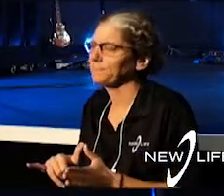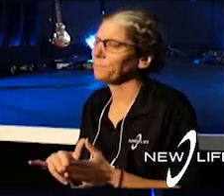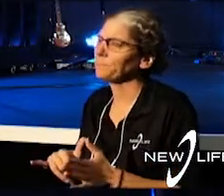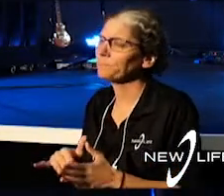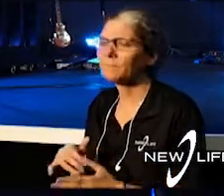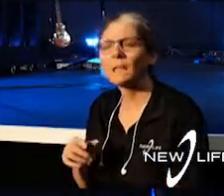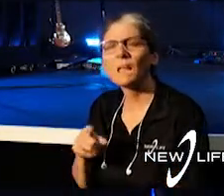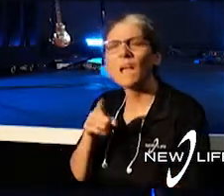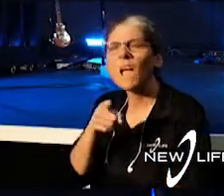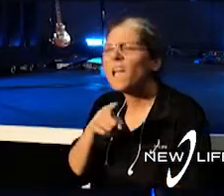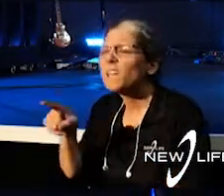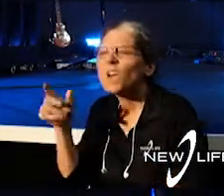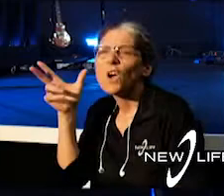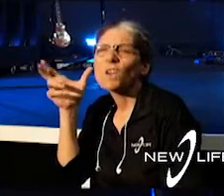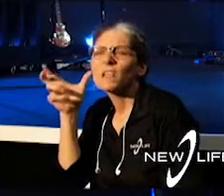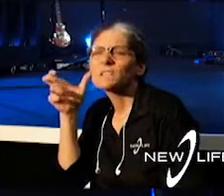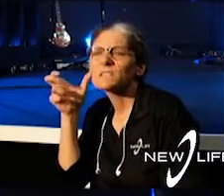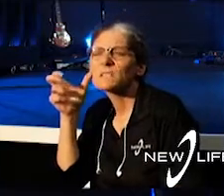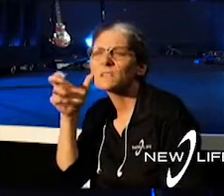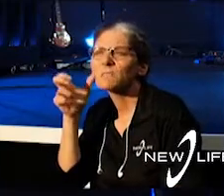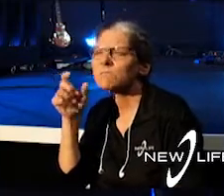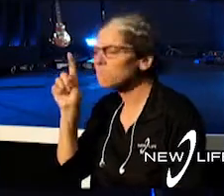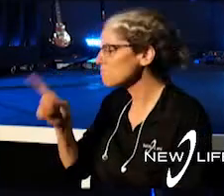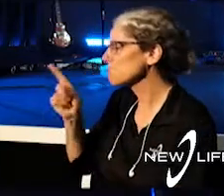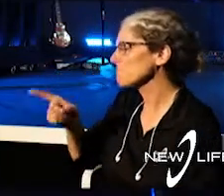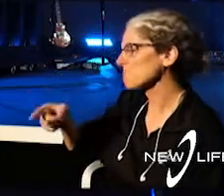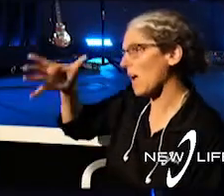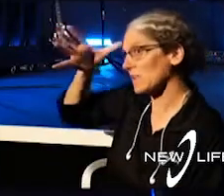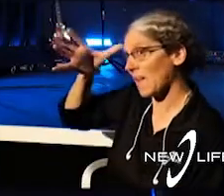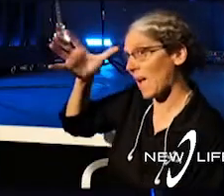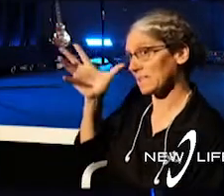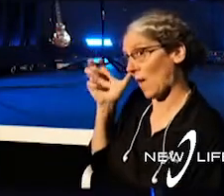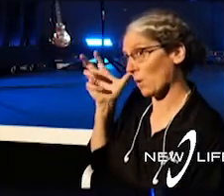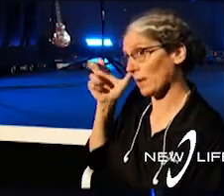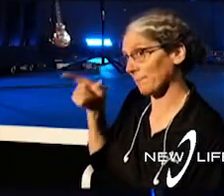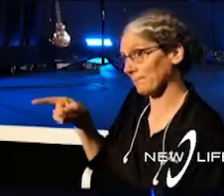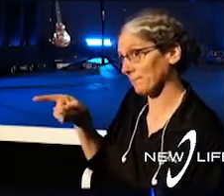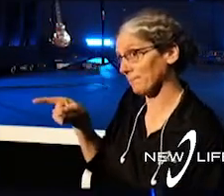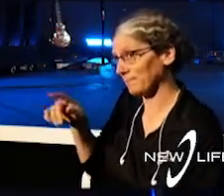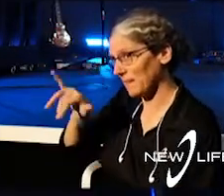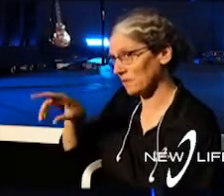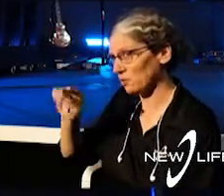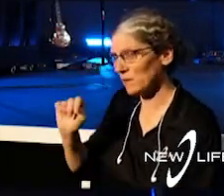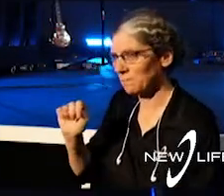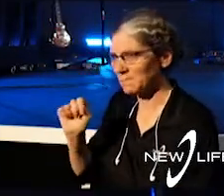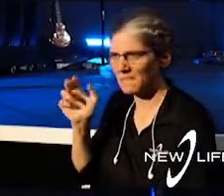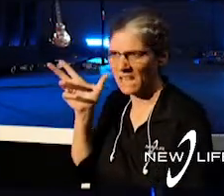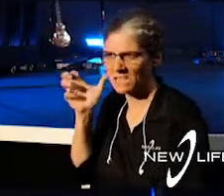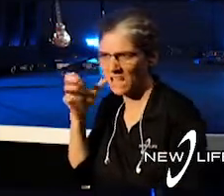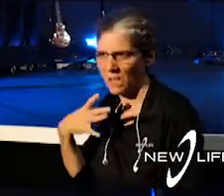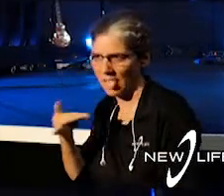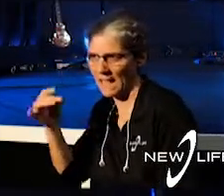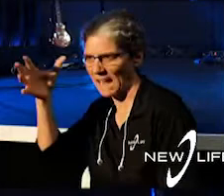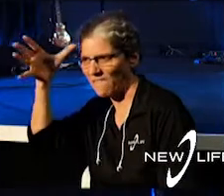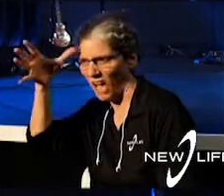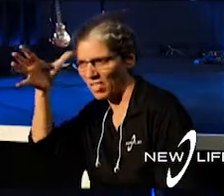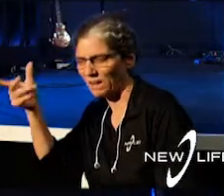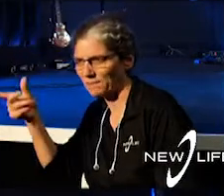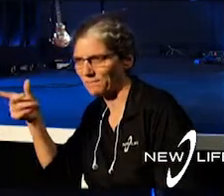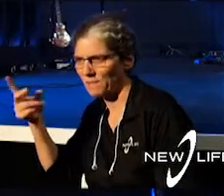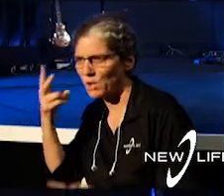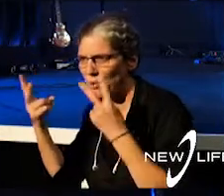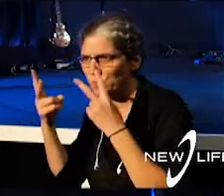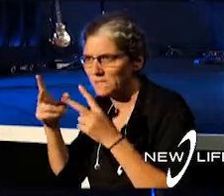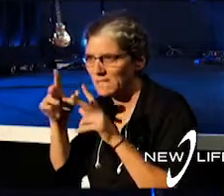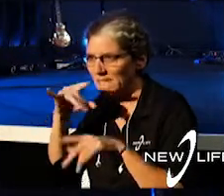sounds like a dad right out of the gate, right? You could just picture him like, what is going on here? Right, dads, it's like if you see two kids